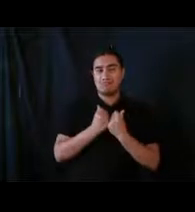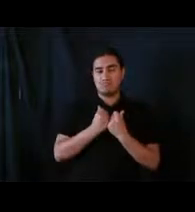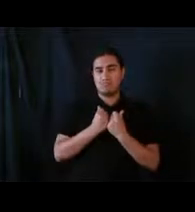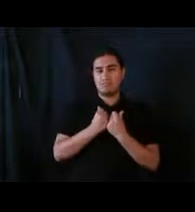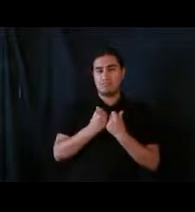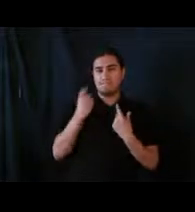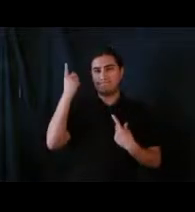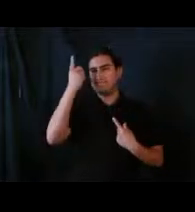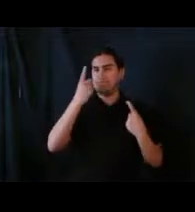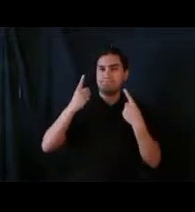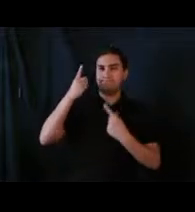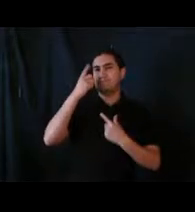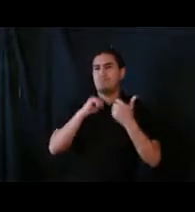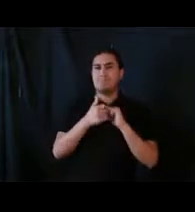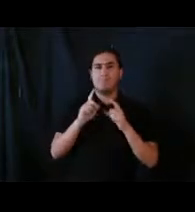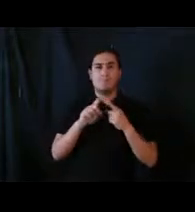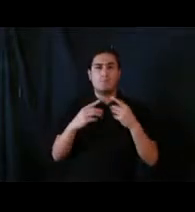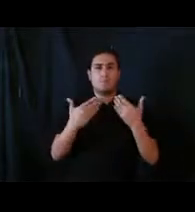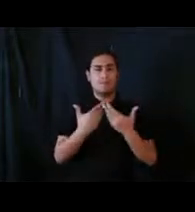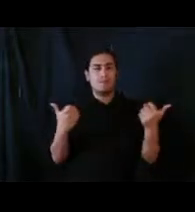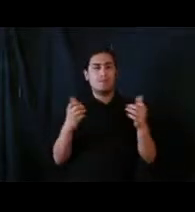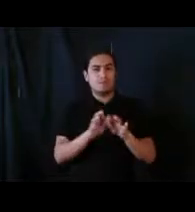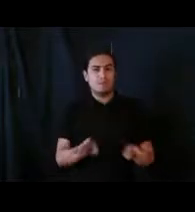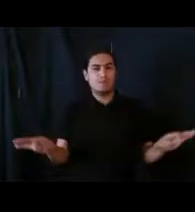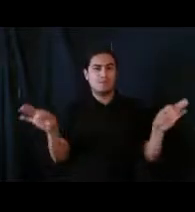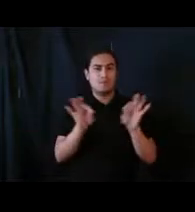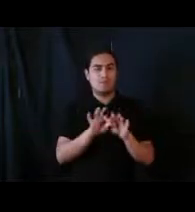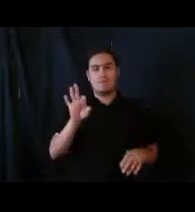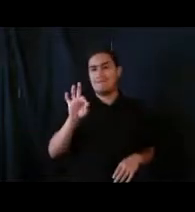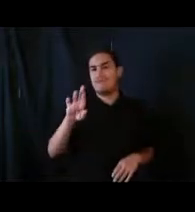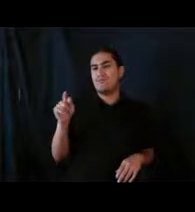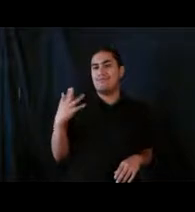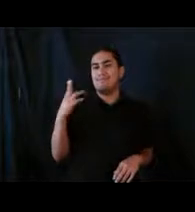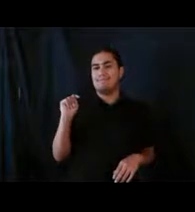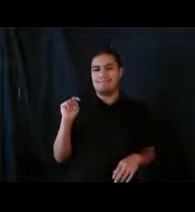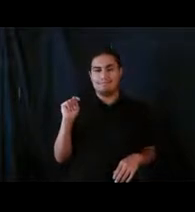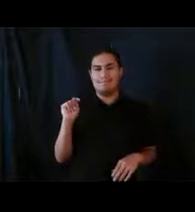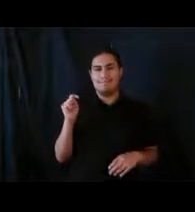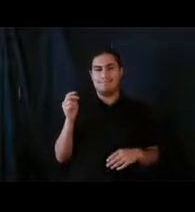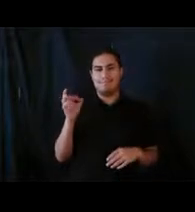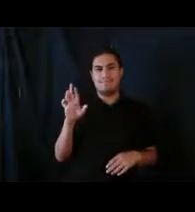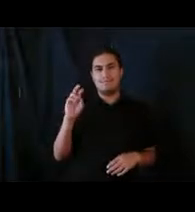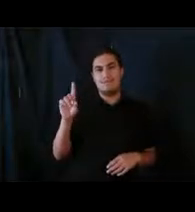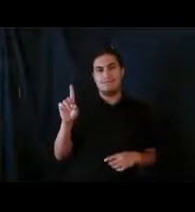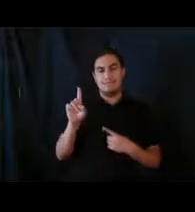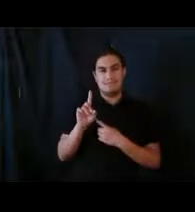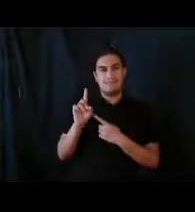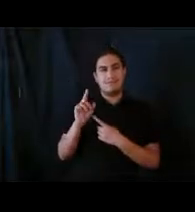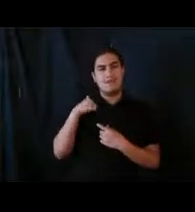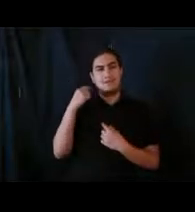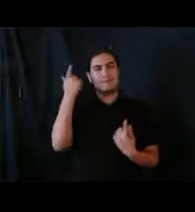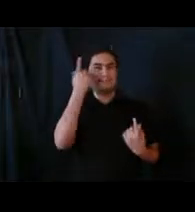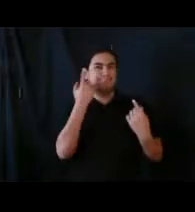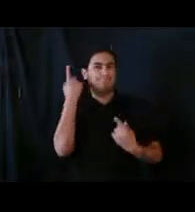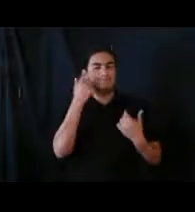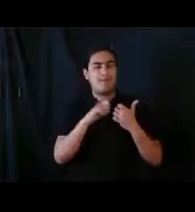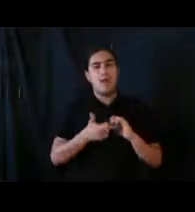contemplates how to divvy up the important freight funding i was just thinking